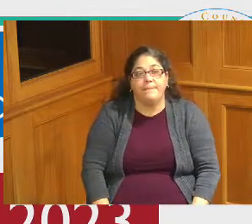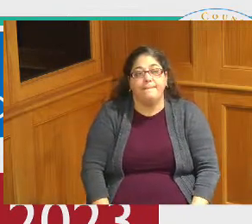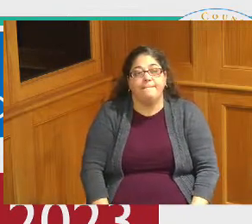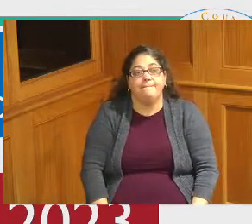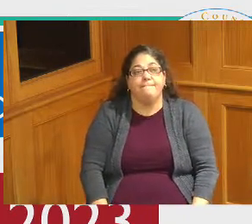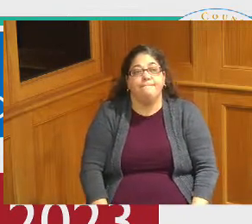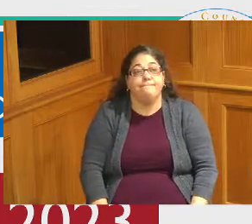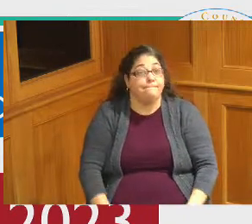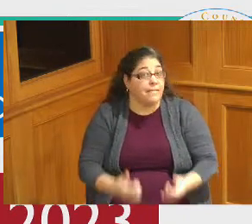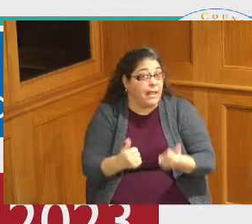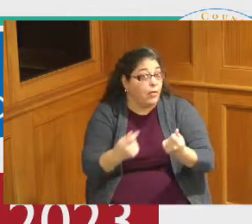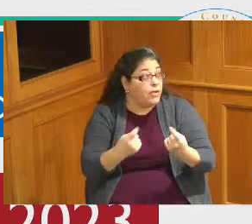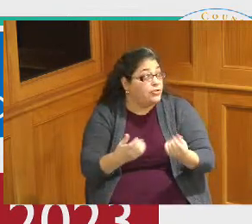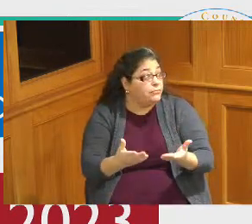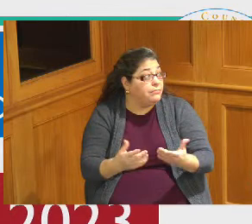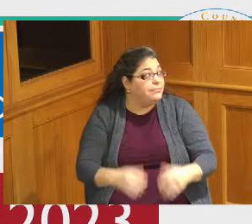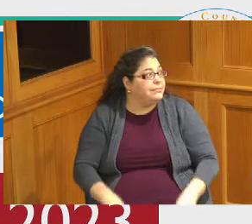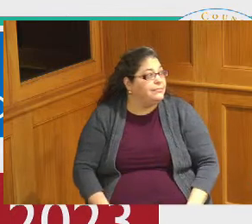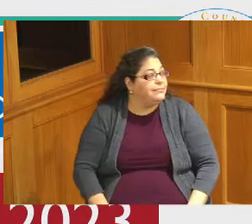All right. Any questions?